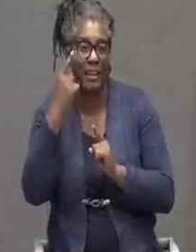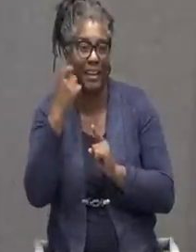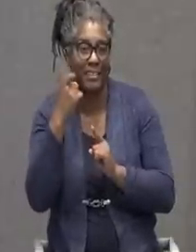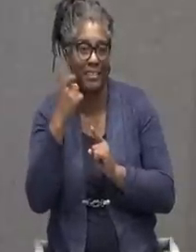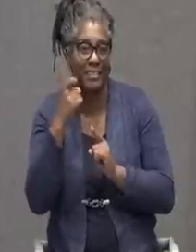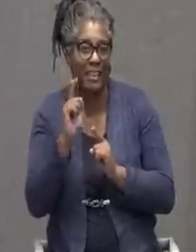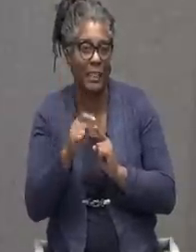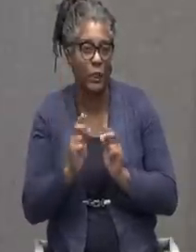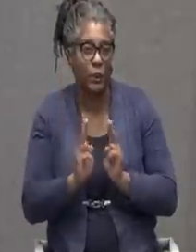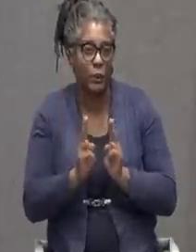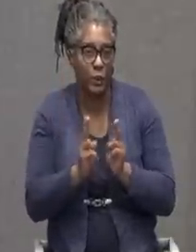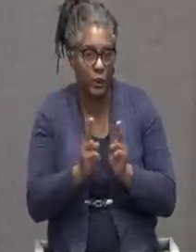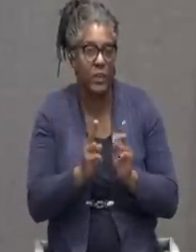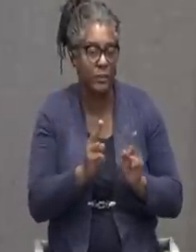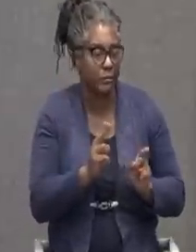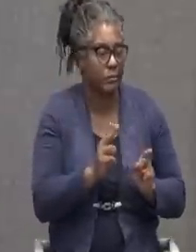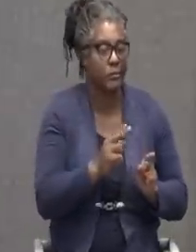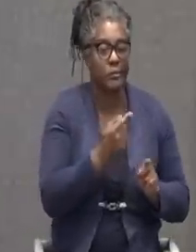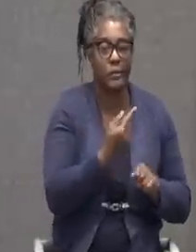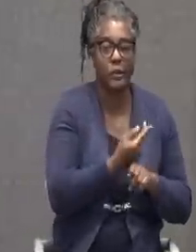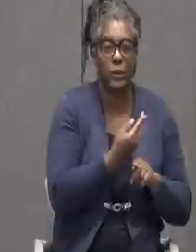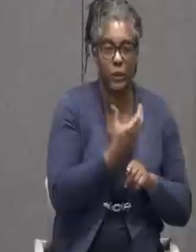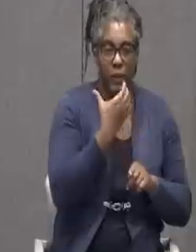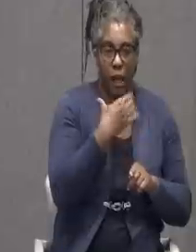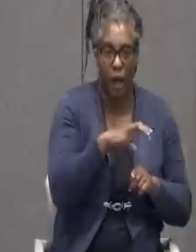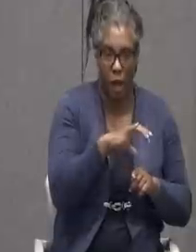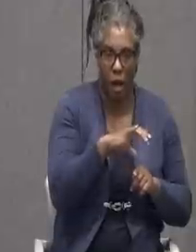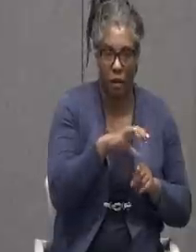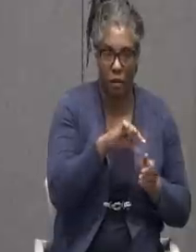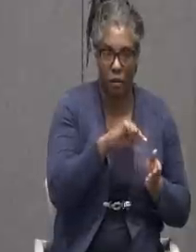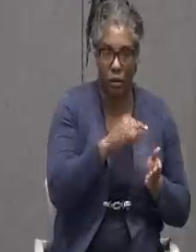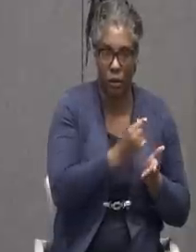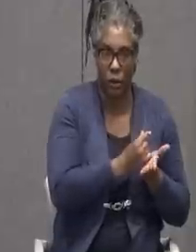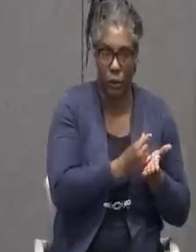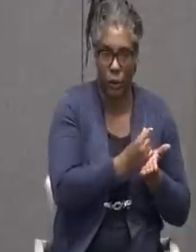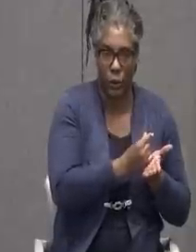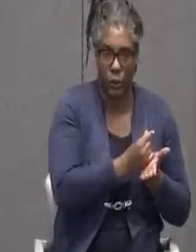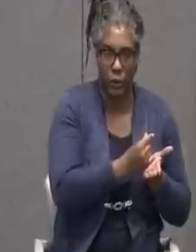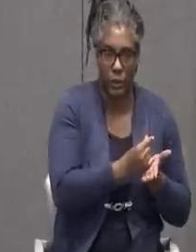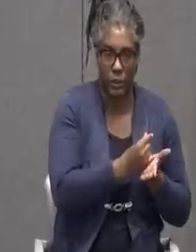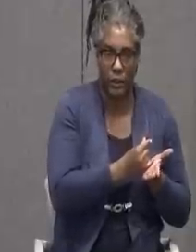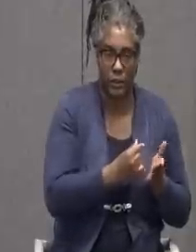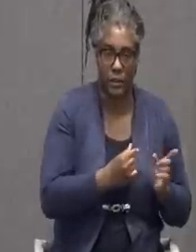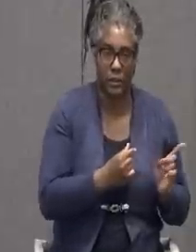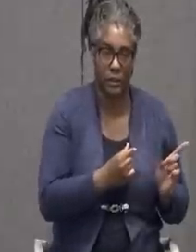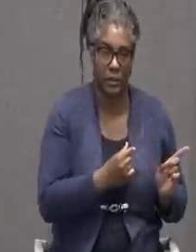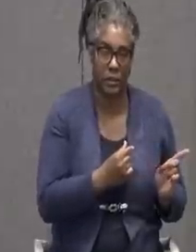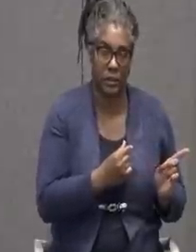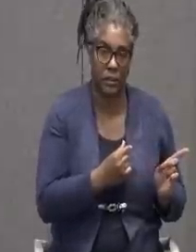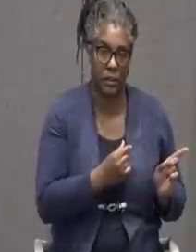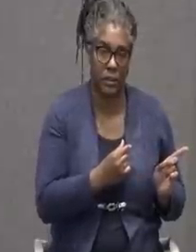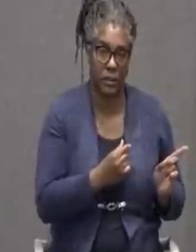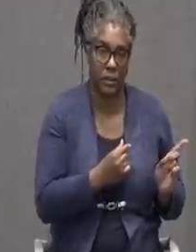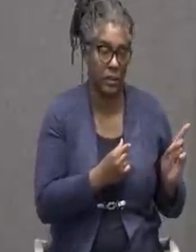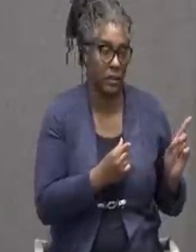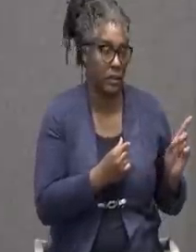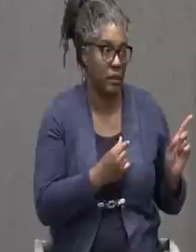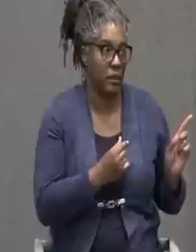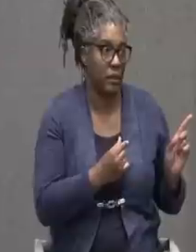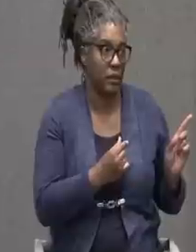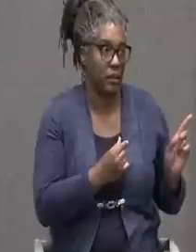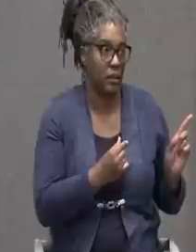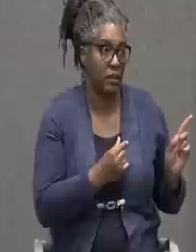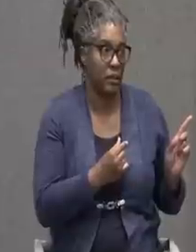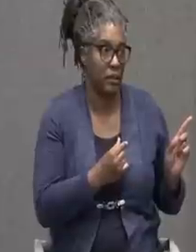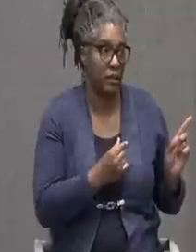gun. And I put two of these popsicle sticks together to make an A-frame out of two diagonal